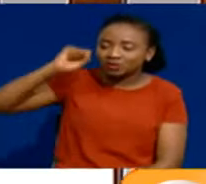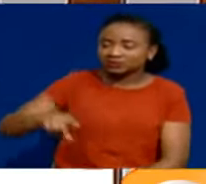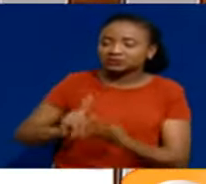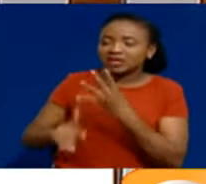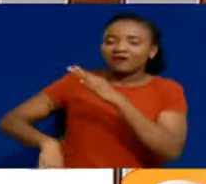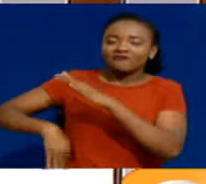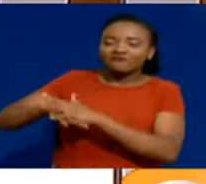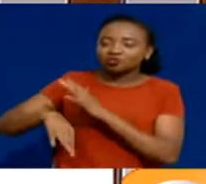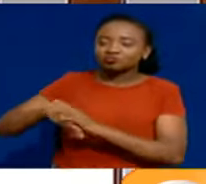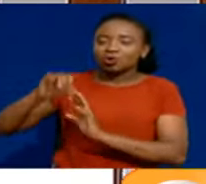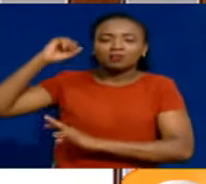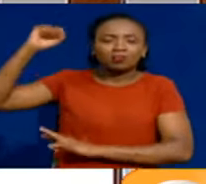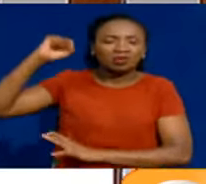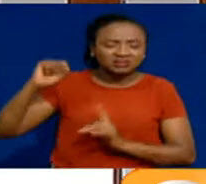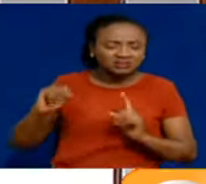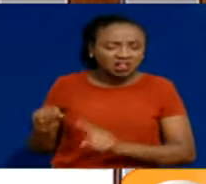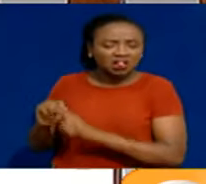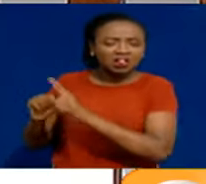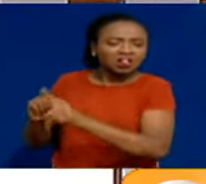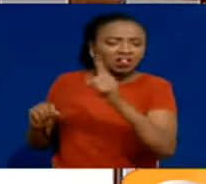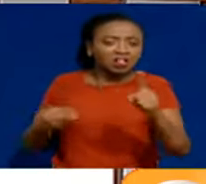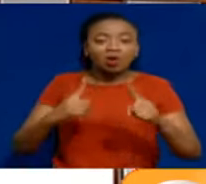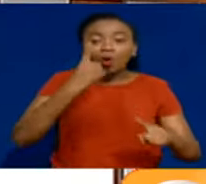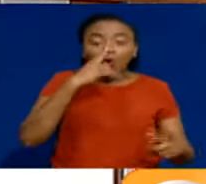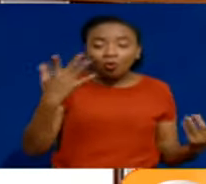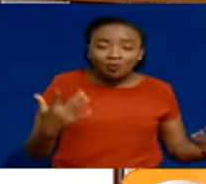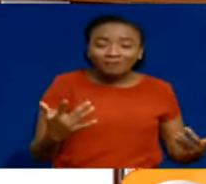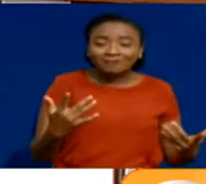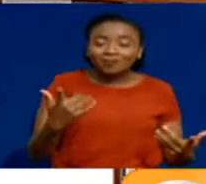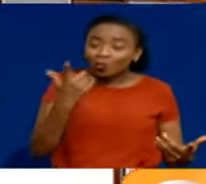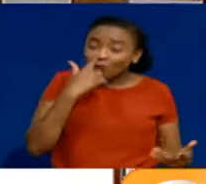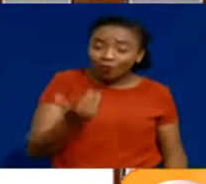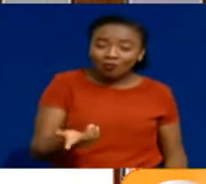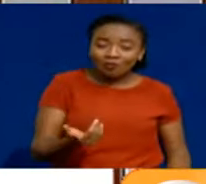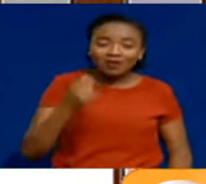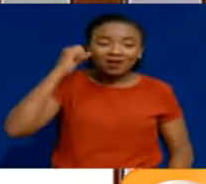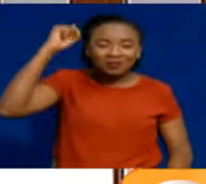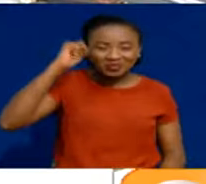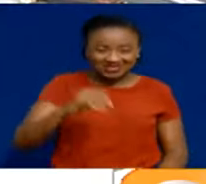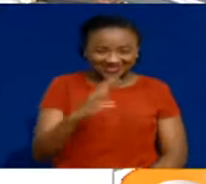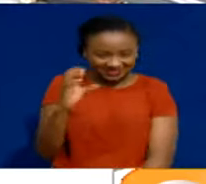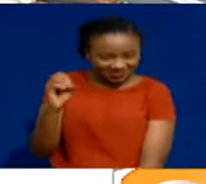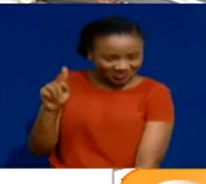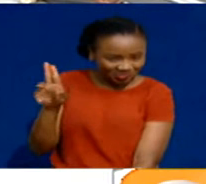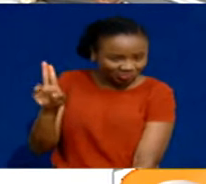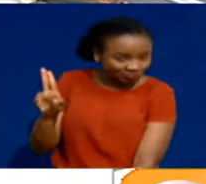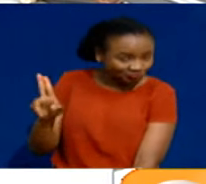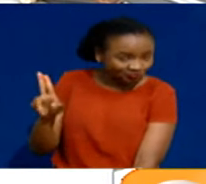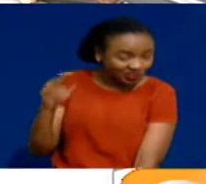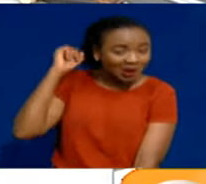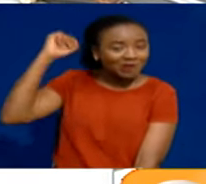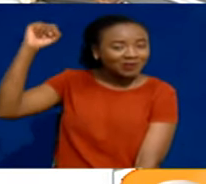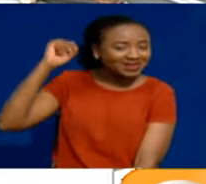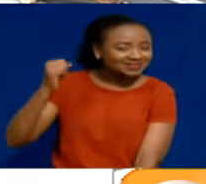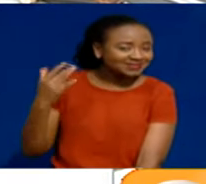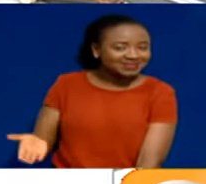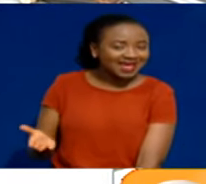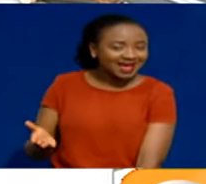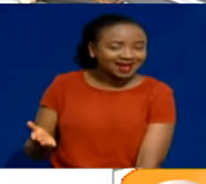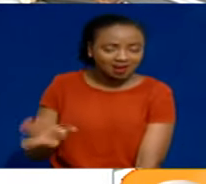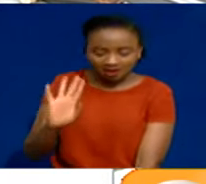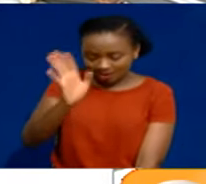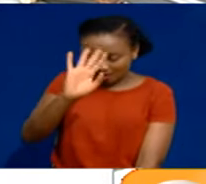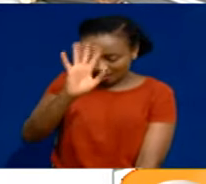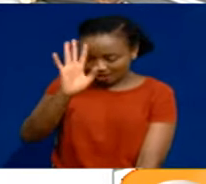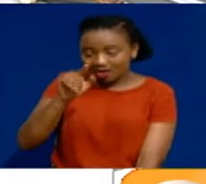football's politics, you go into your own house, politics. You go to court, politics. Court